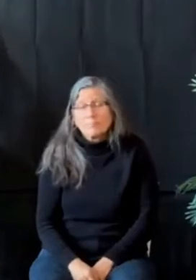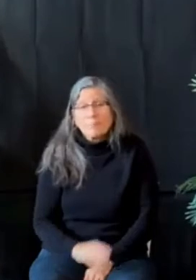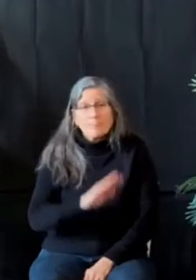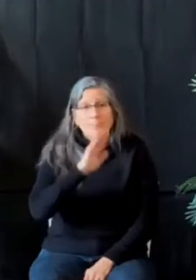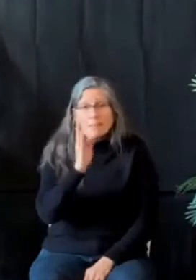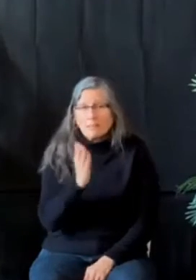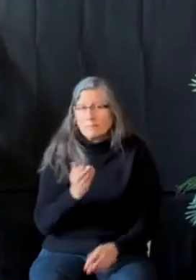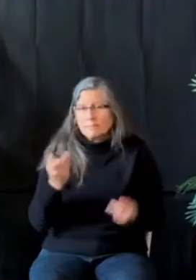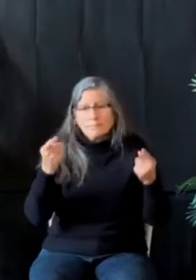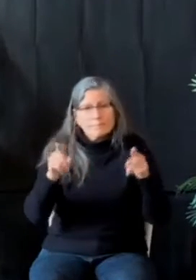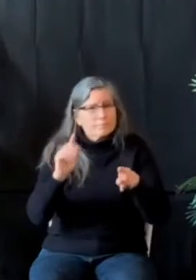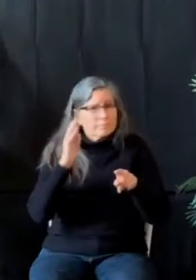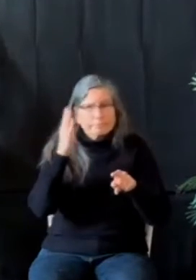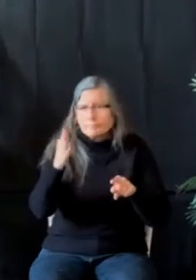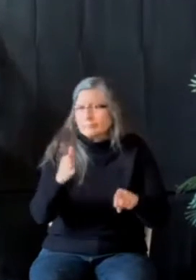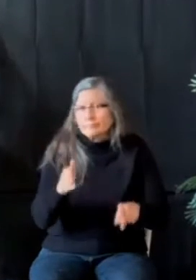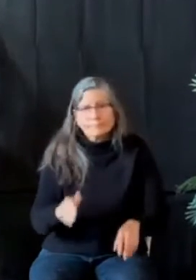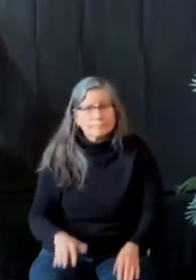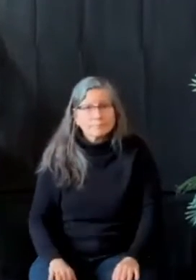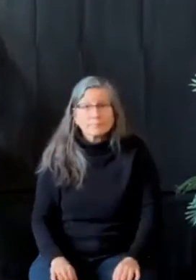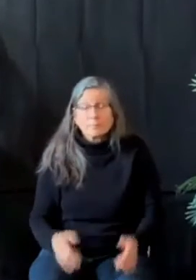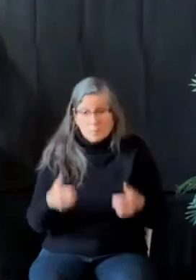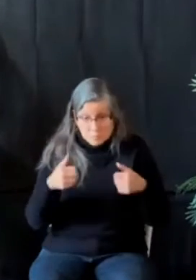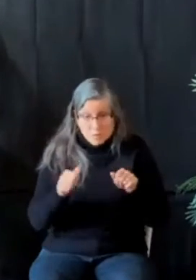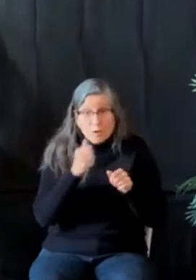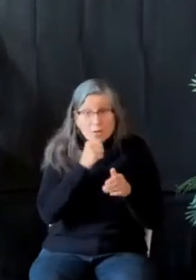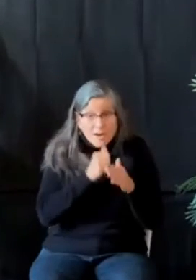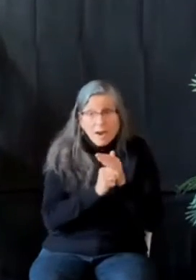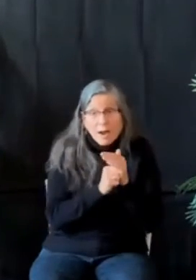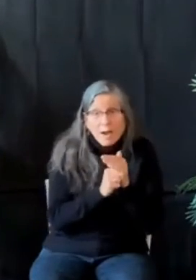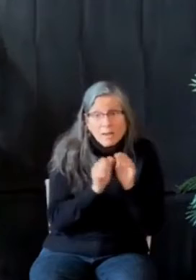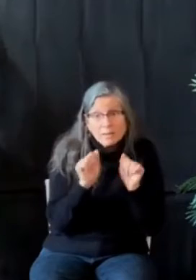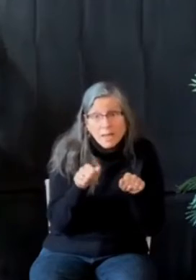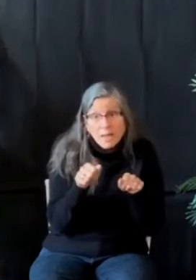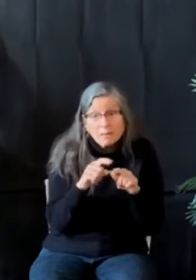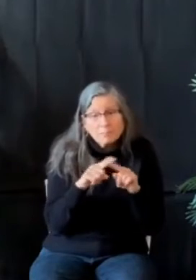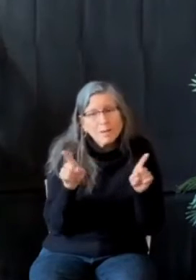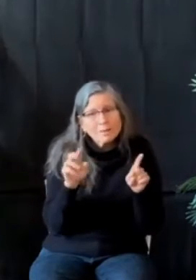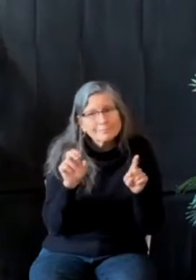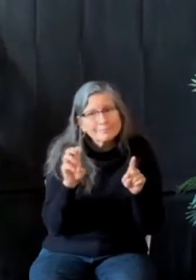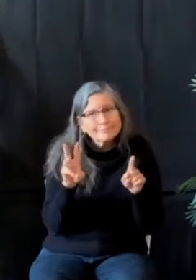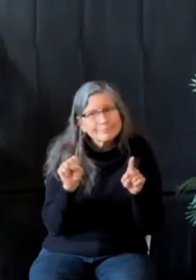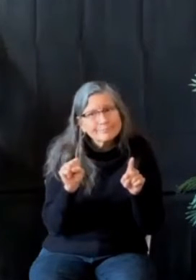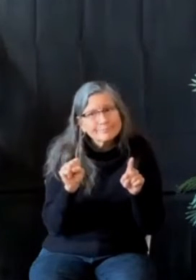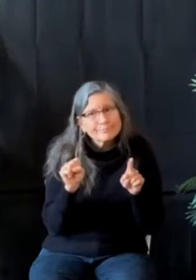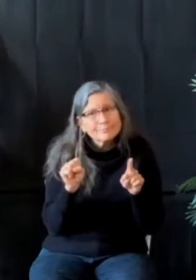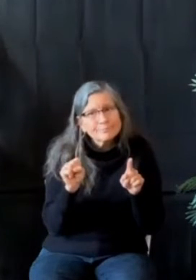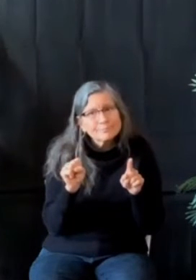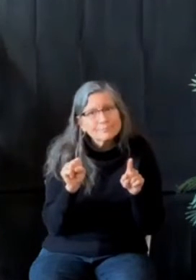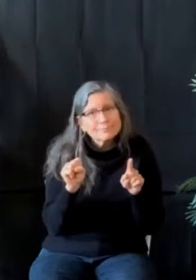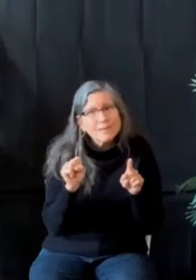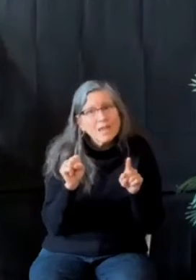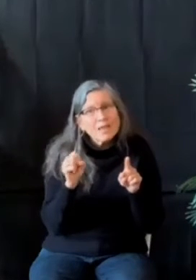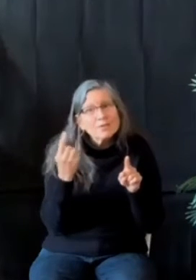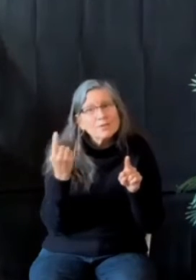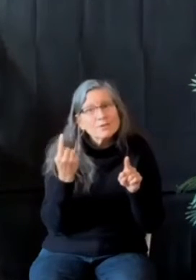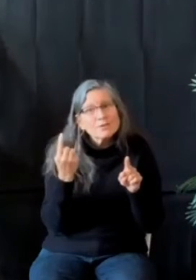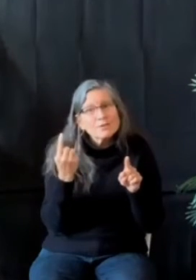It'll never happen. You can try to hide it, but I got news for you. There's one who sees